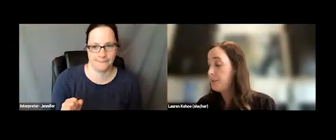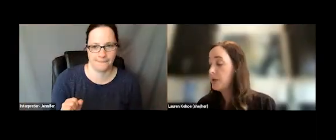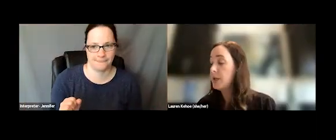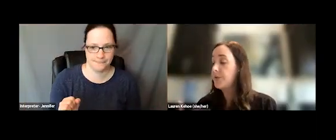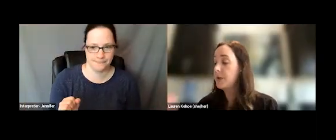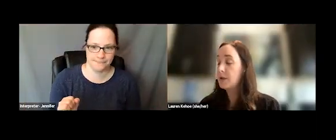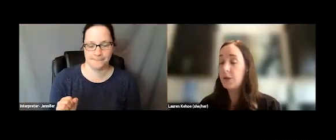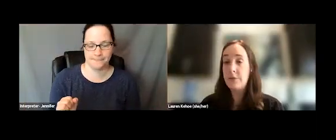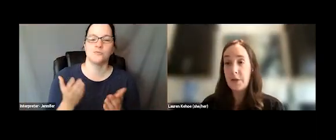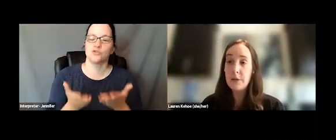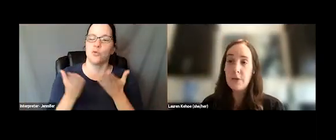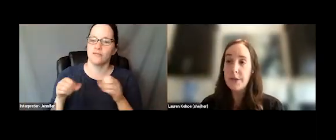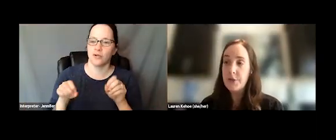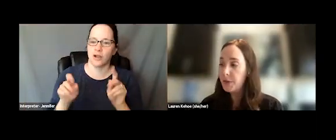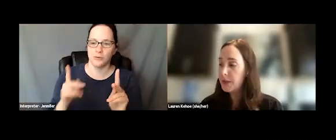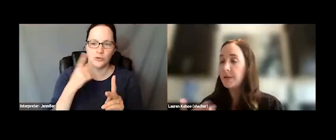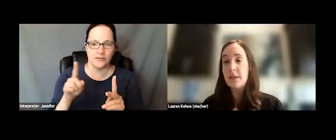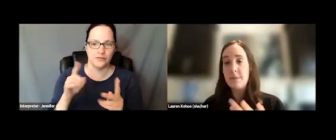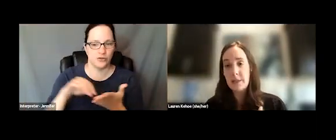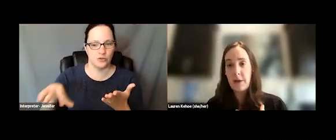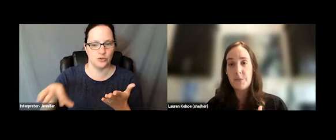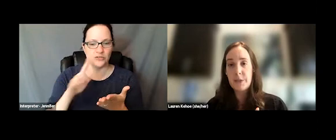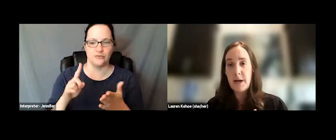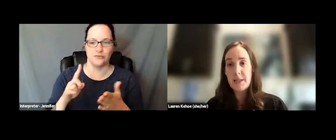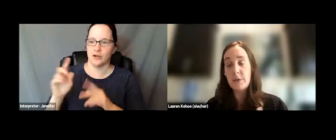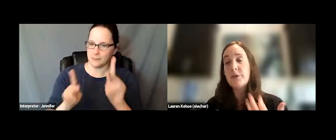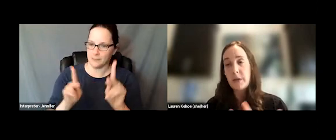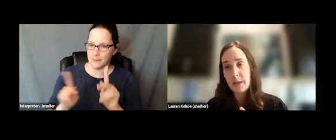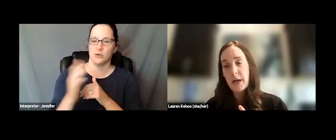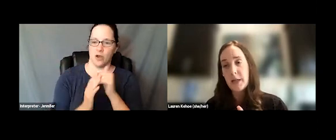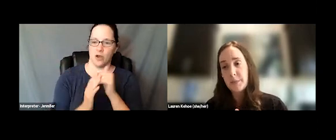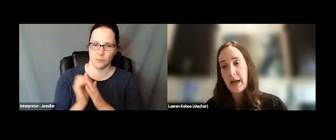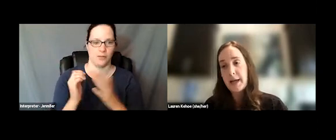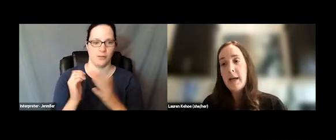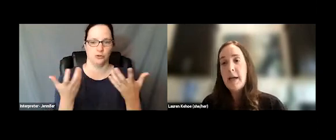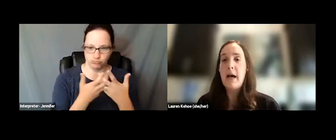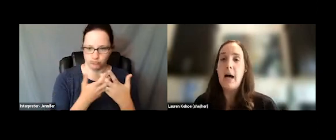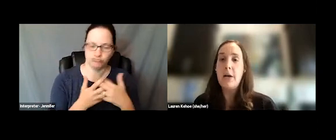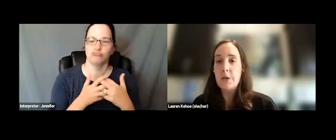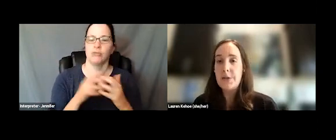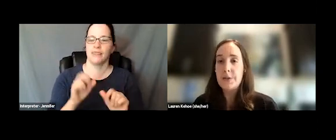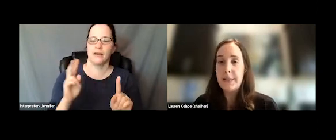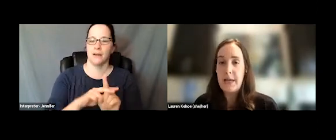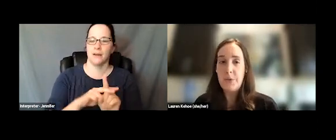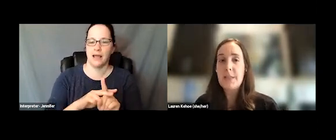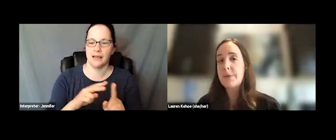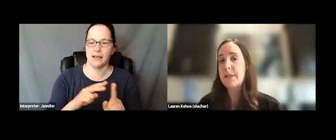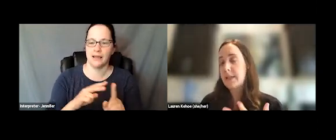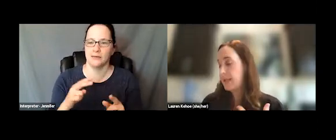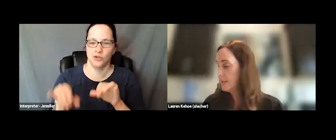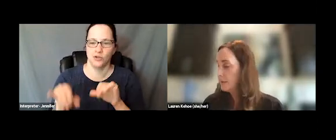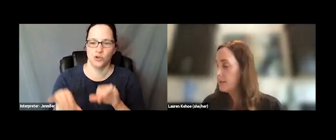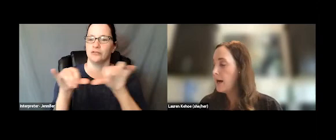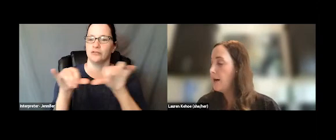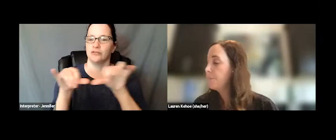offered opportunities for the participants to be as comfortable as possible, and again trying to apply universal design principles